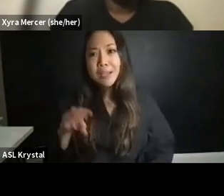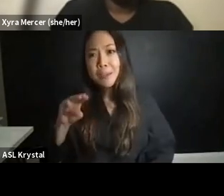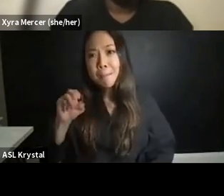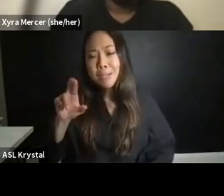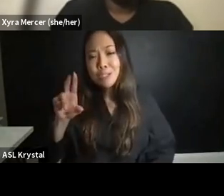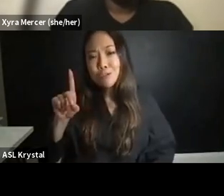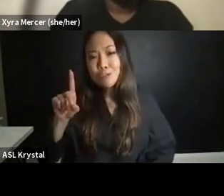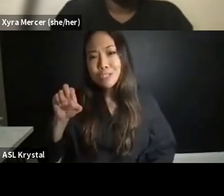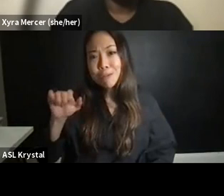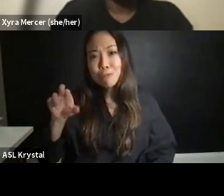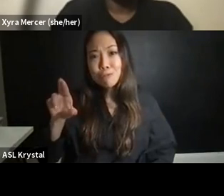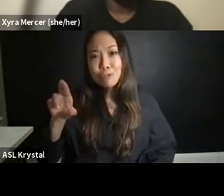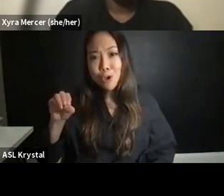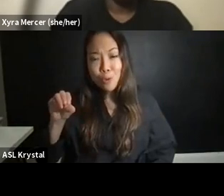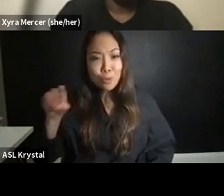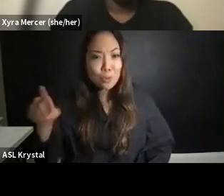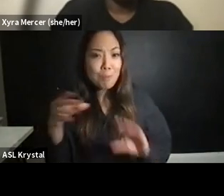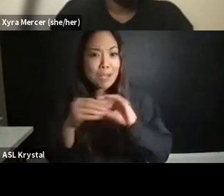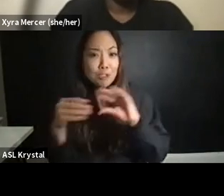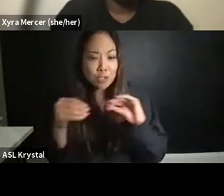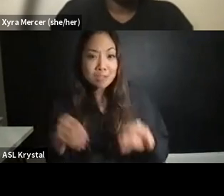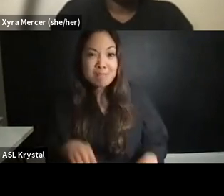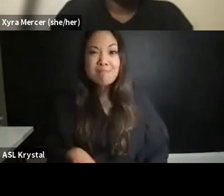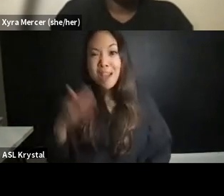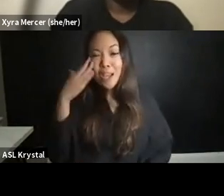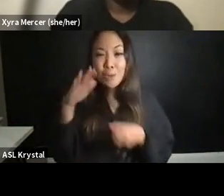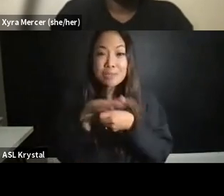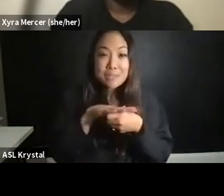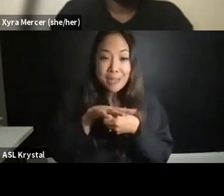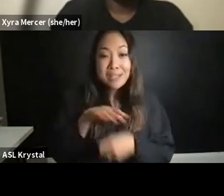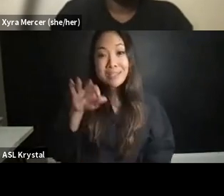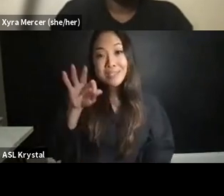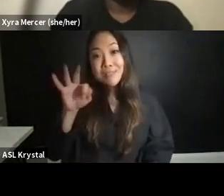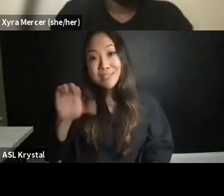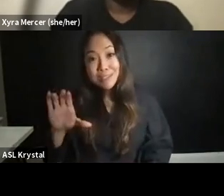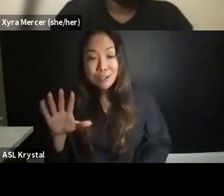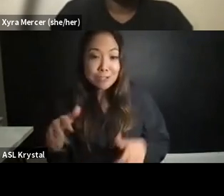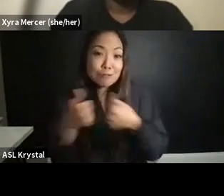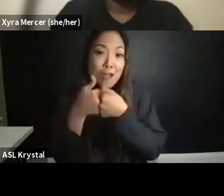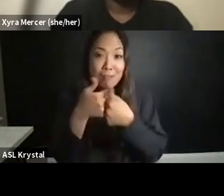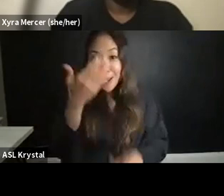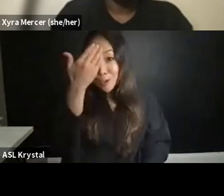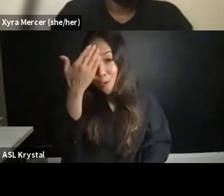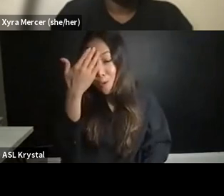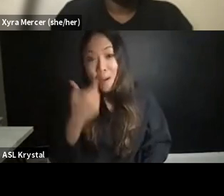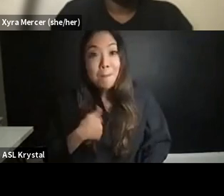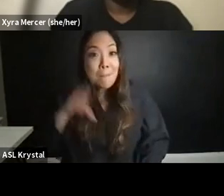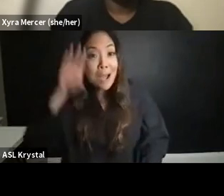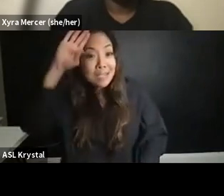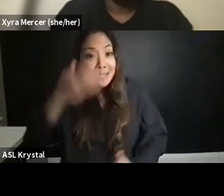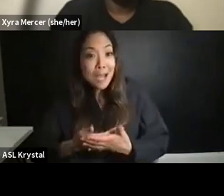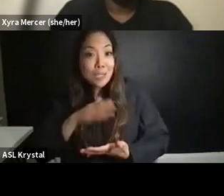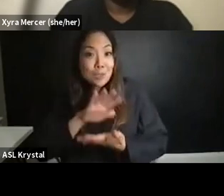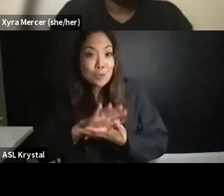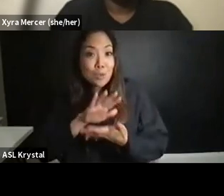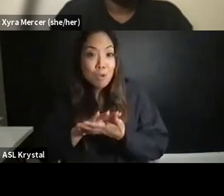bit facilities are a challenge i know even within covid at my son's school what used to be the